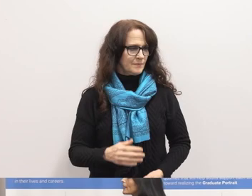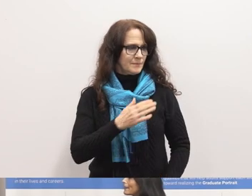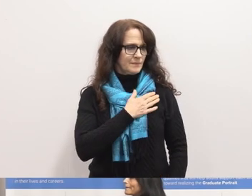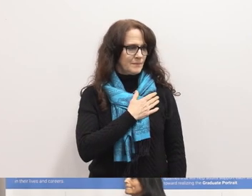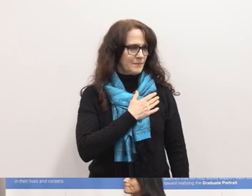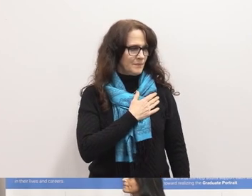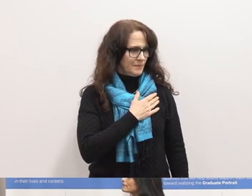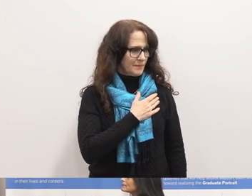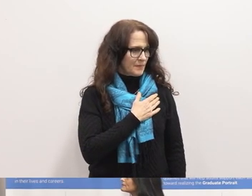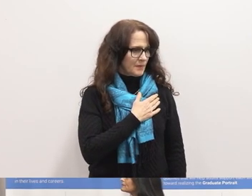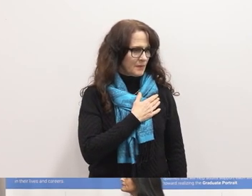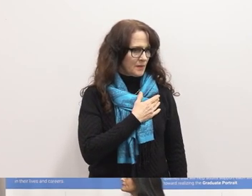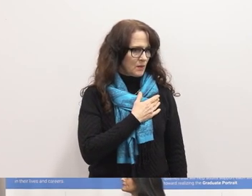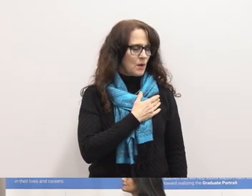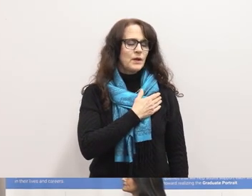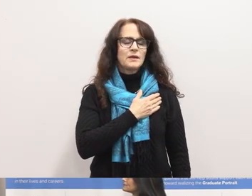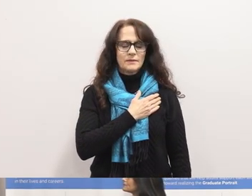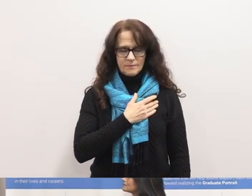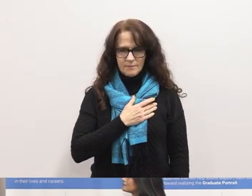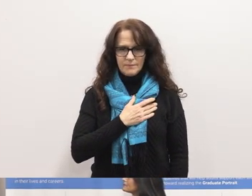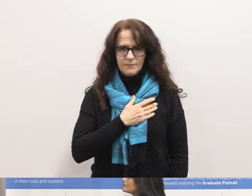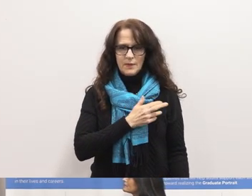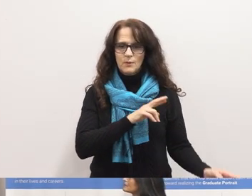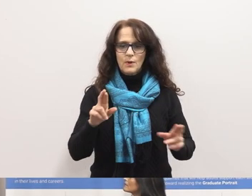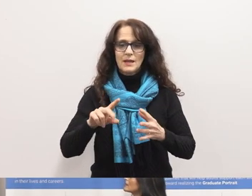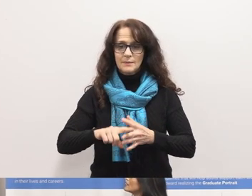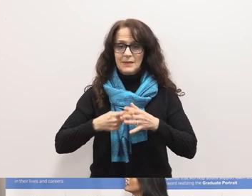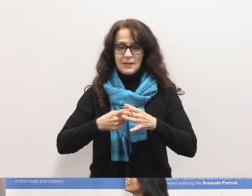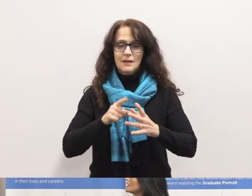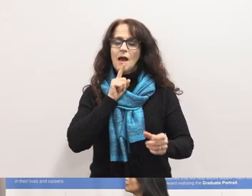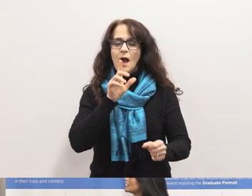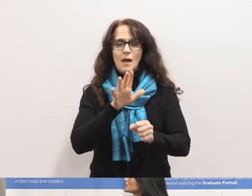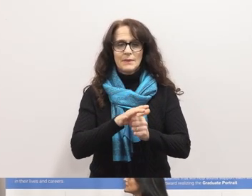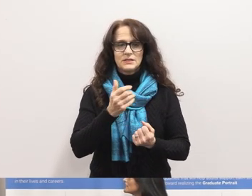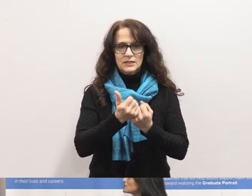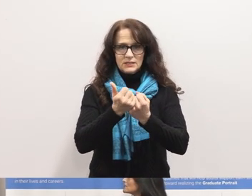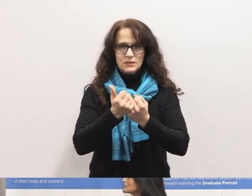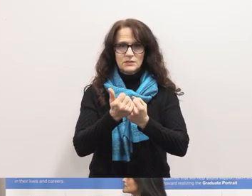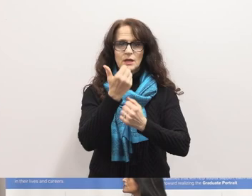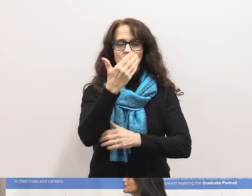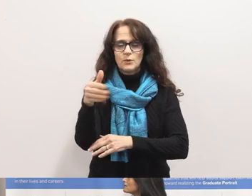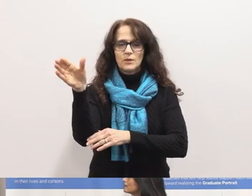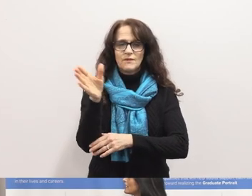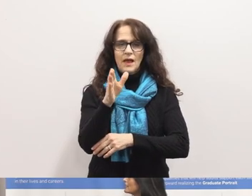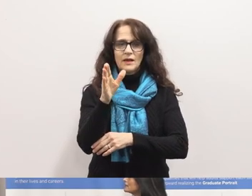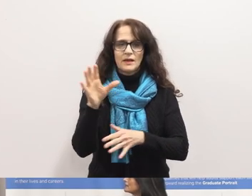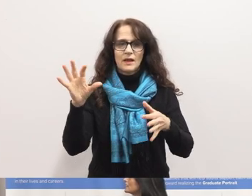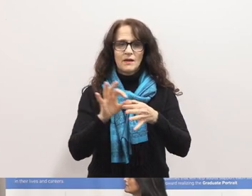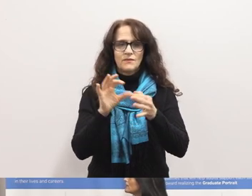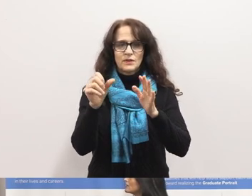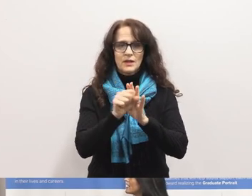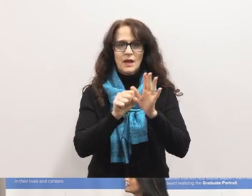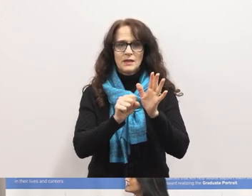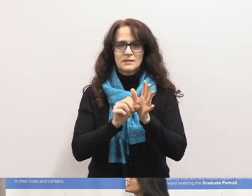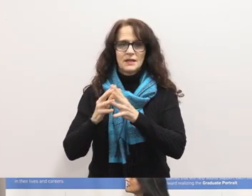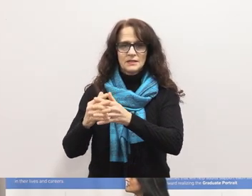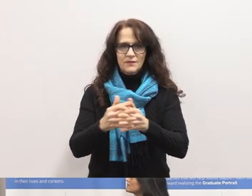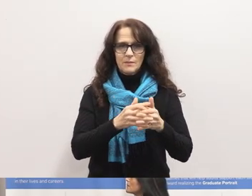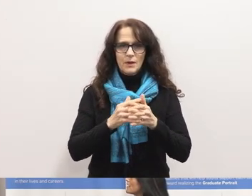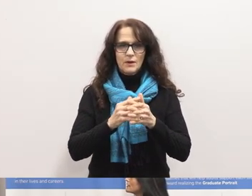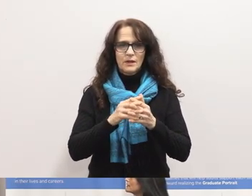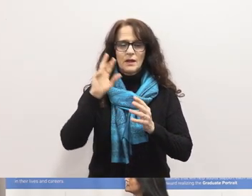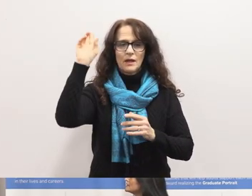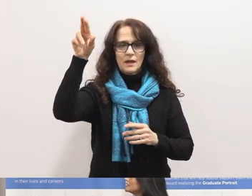Hand over your heart. Ready, begin. I pledge allegiance to the flag of the United States